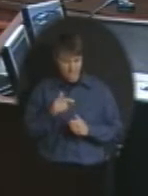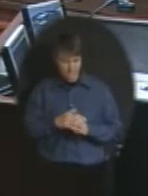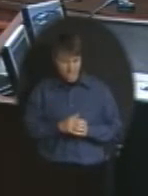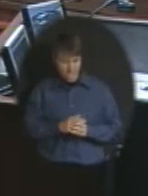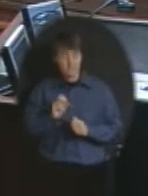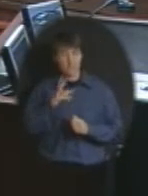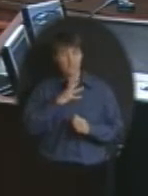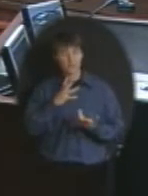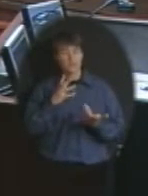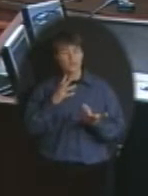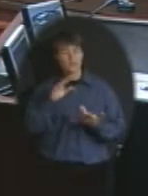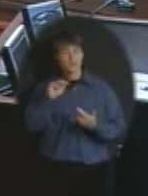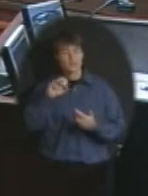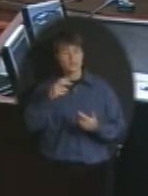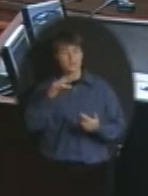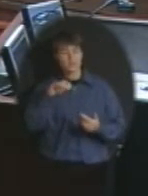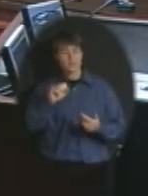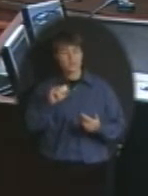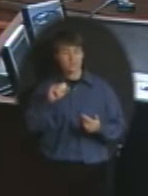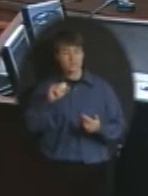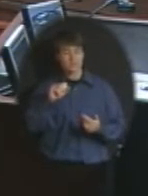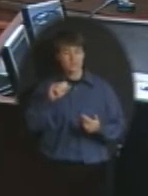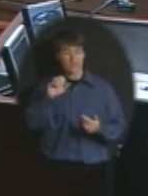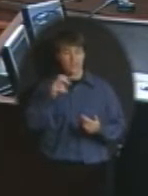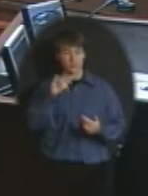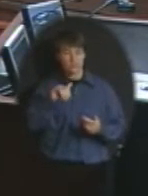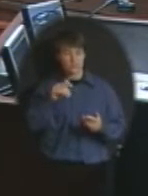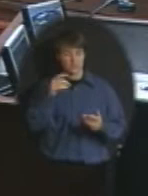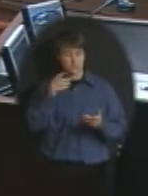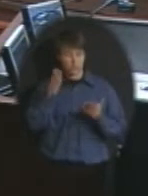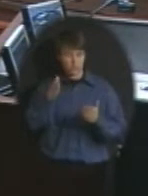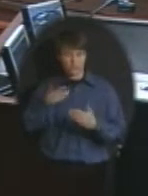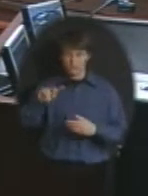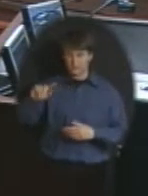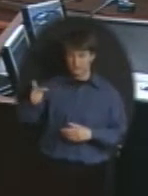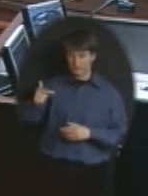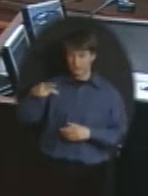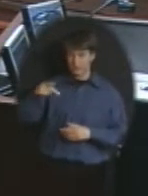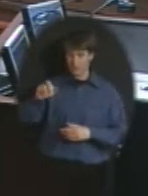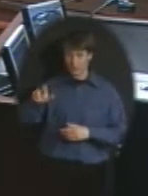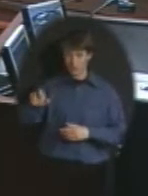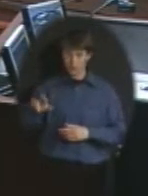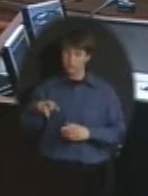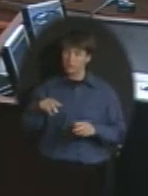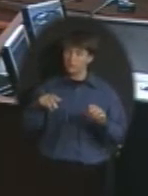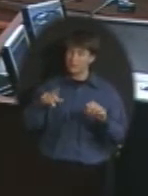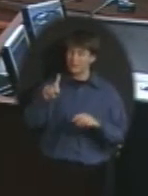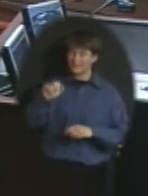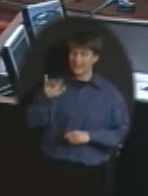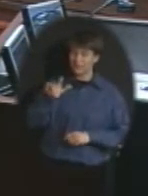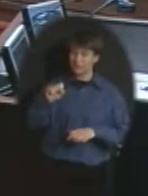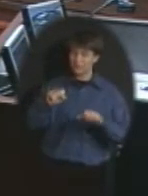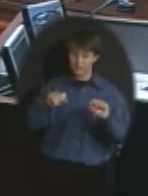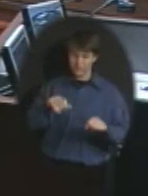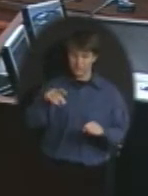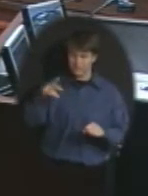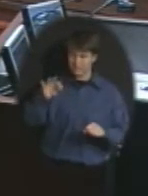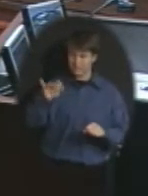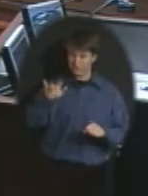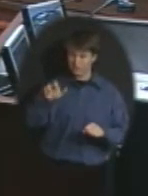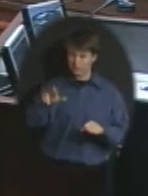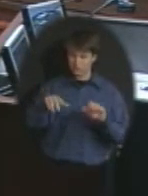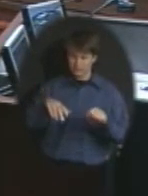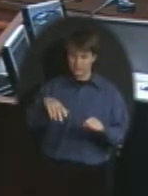All right, Ms. Hibbs, we have a motion by Ms. Ashley and a second by Mr. Parker. Dr. Daniels? Yes. Mrs. Felter?